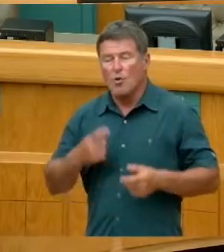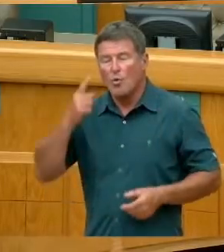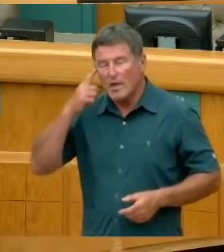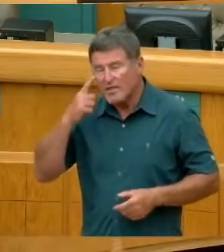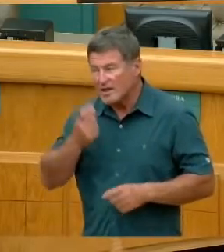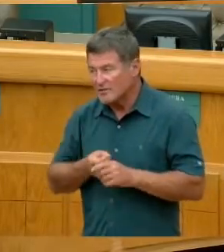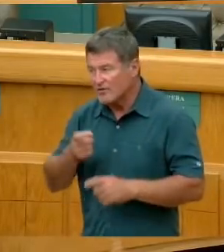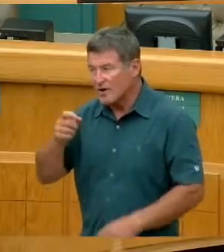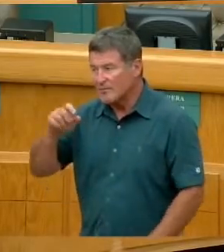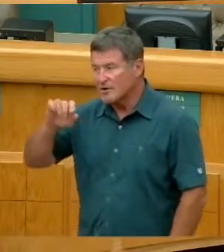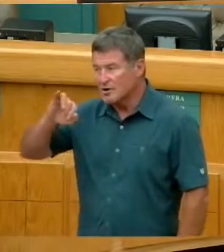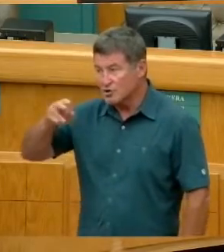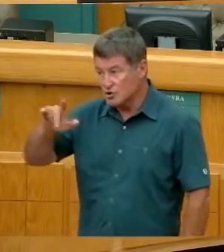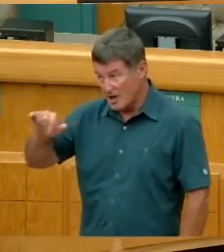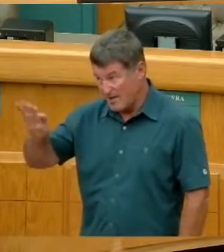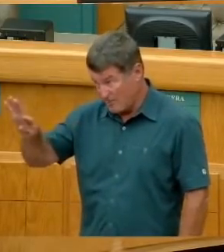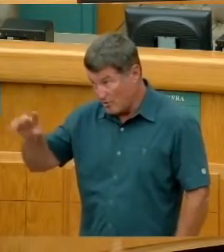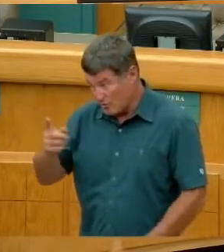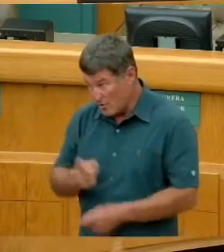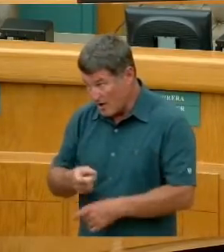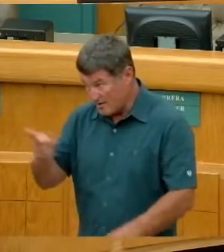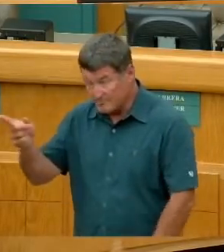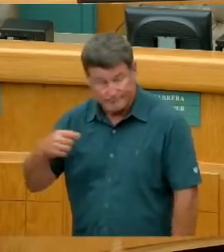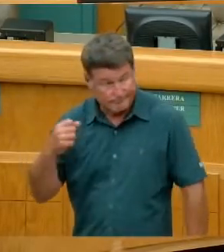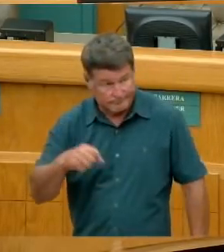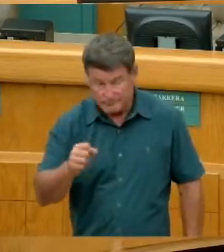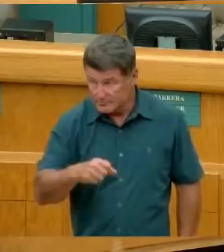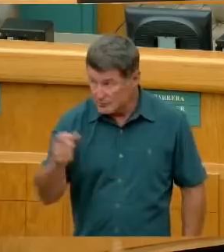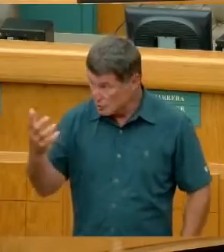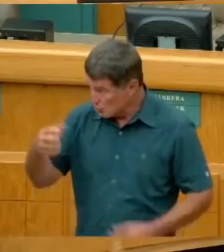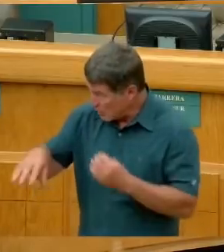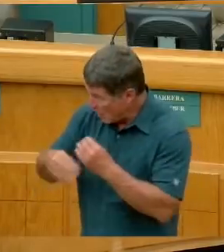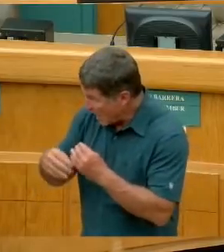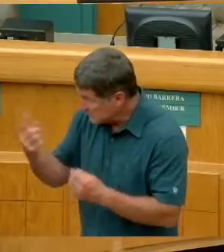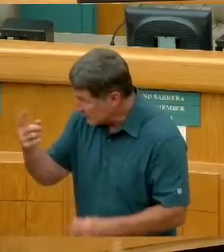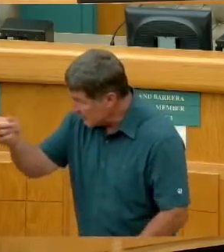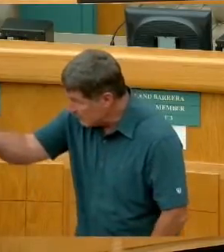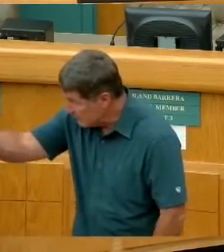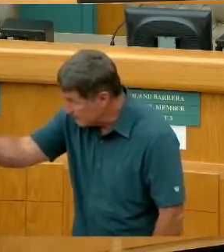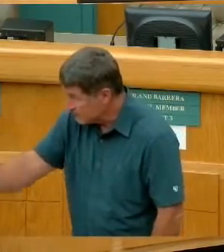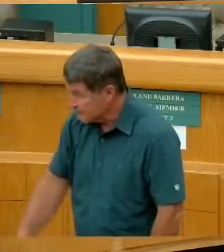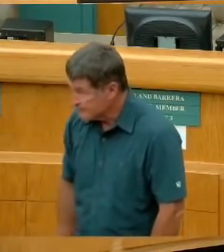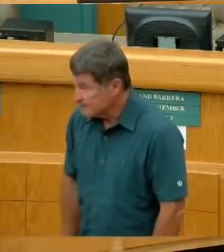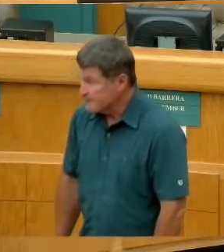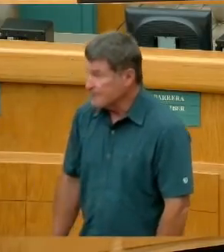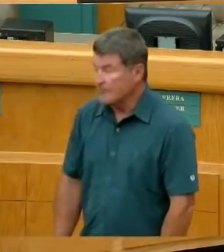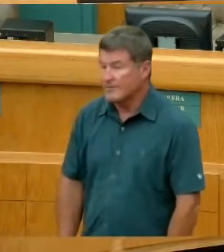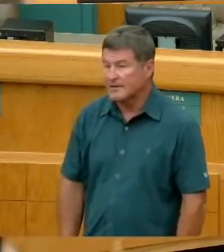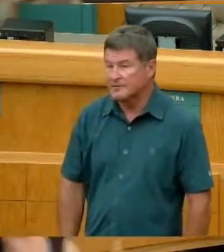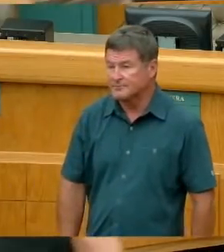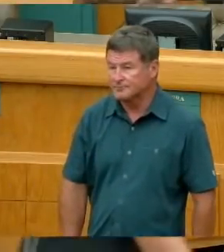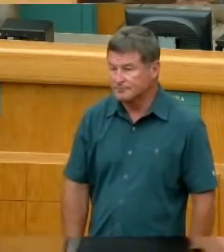think a lot of this is from the 4th of July. And Annette, I don't know if you want to add anything to that.